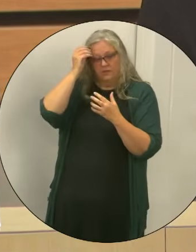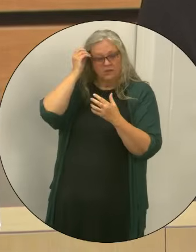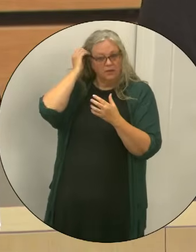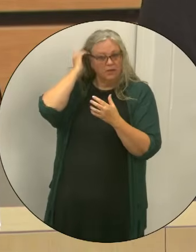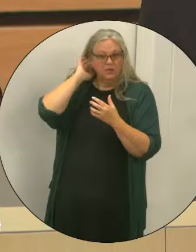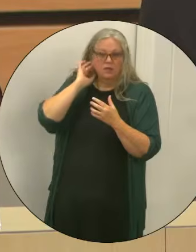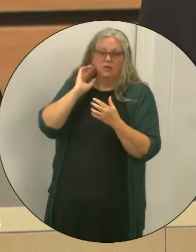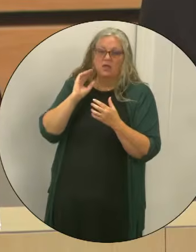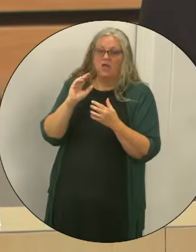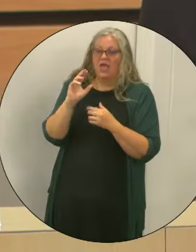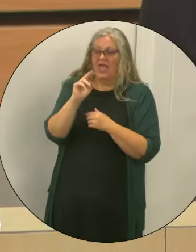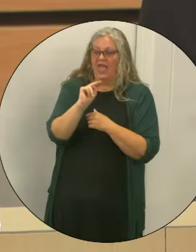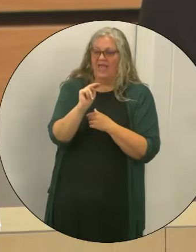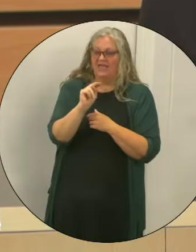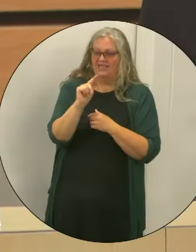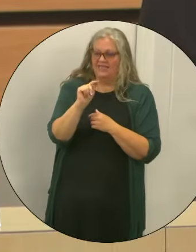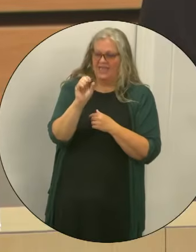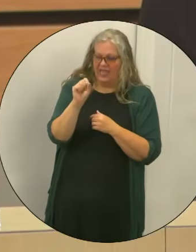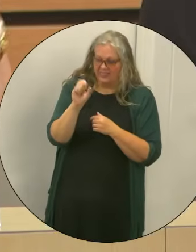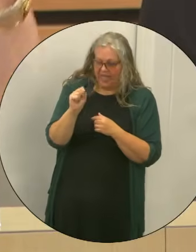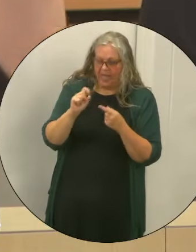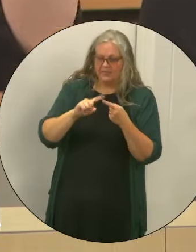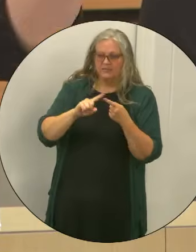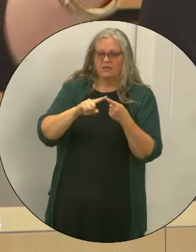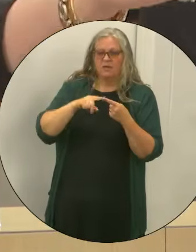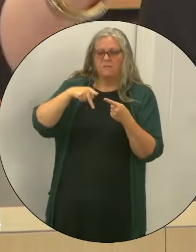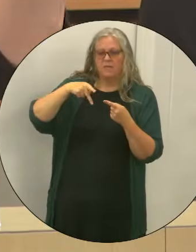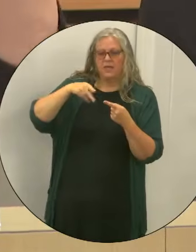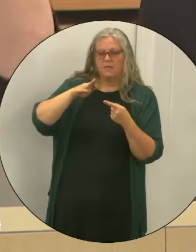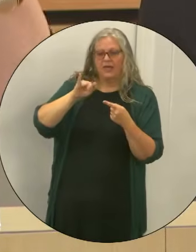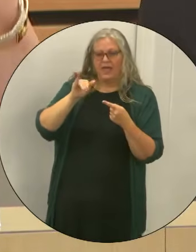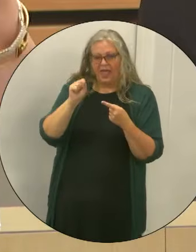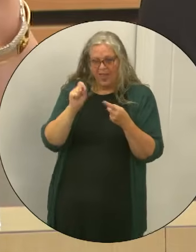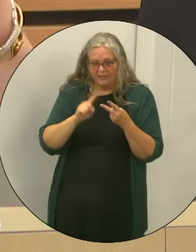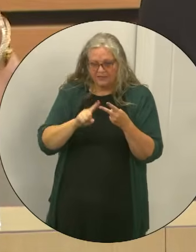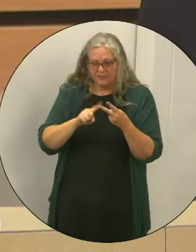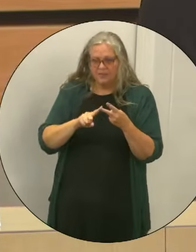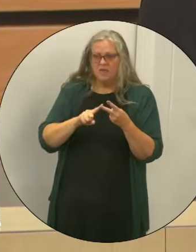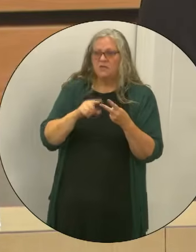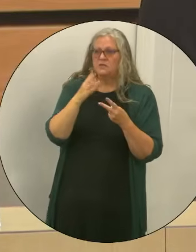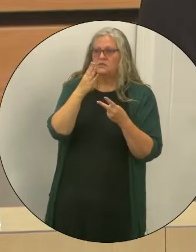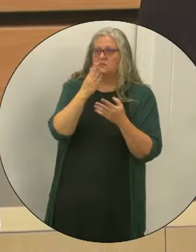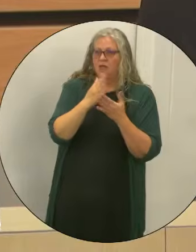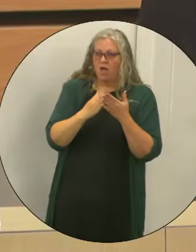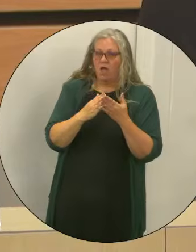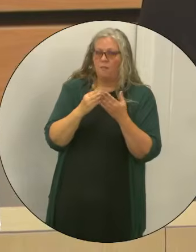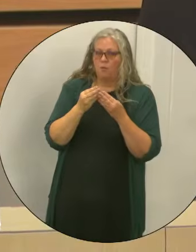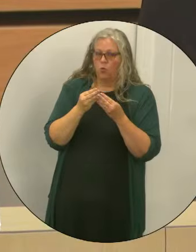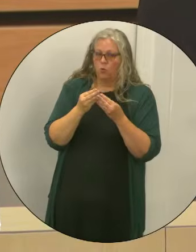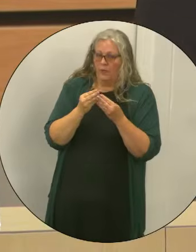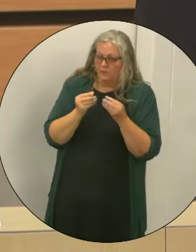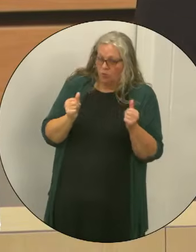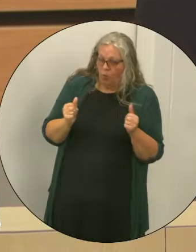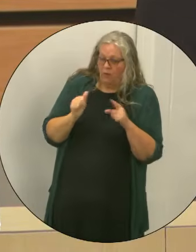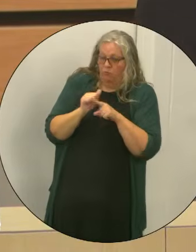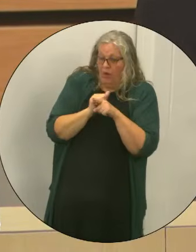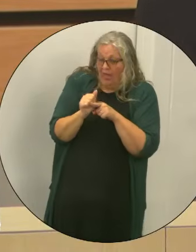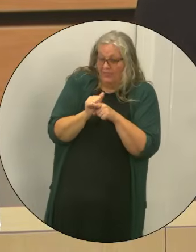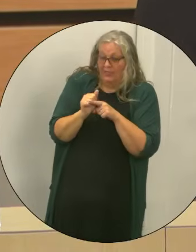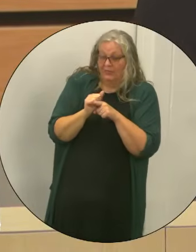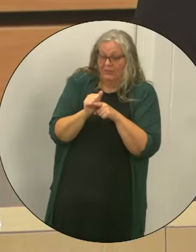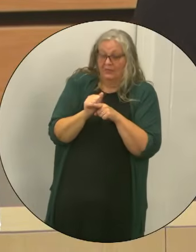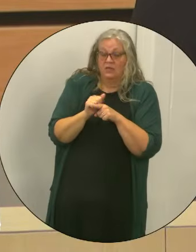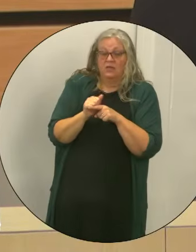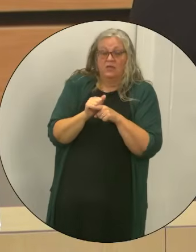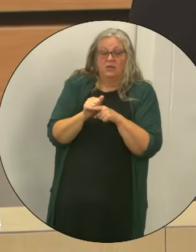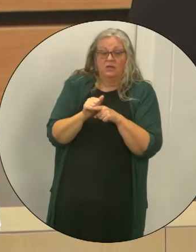of MTSS, PBIS, maybe some restorative practices, training, especially knowing we're going to